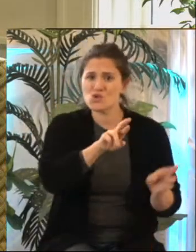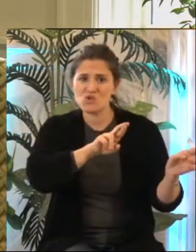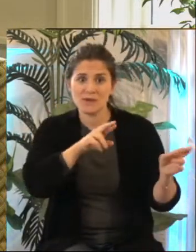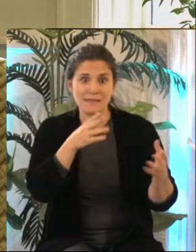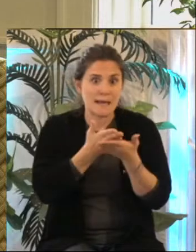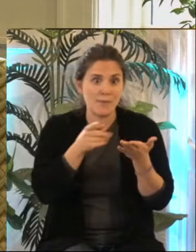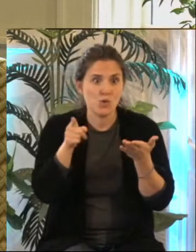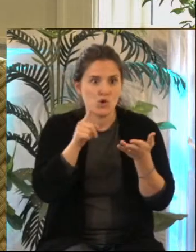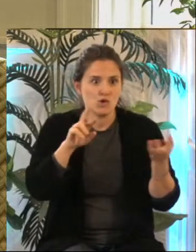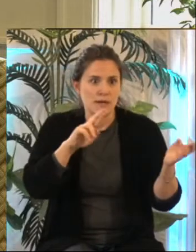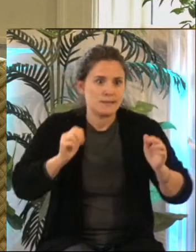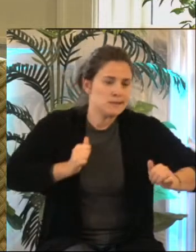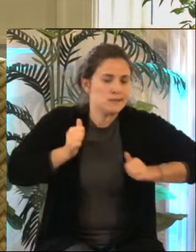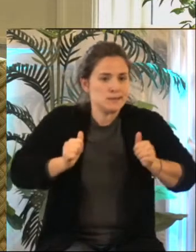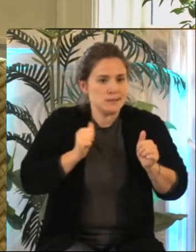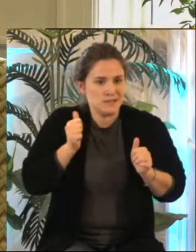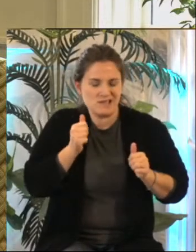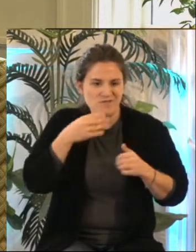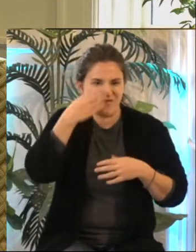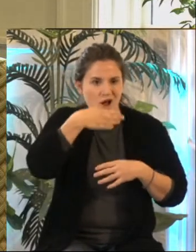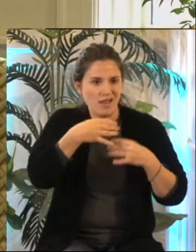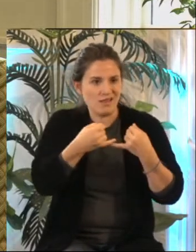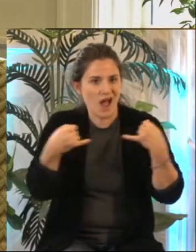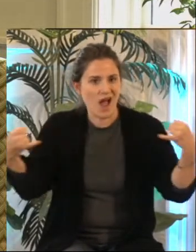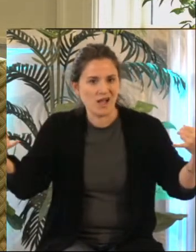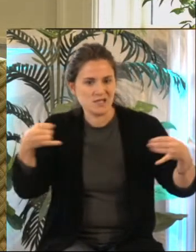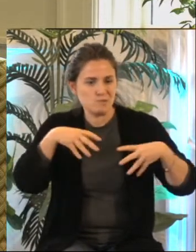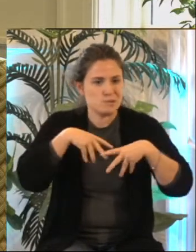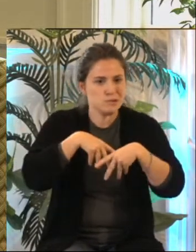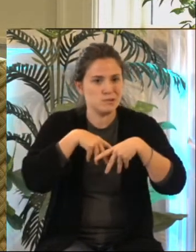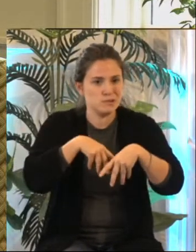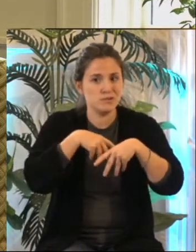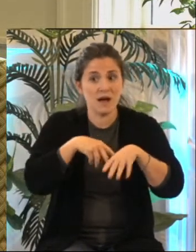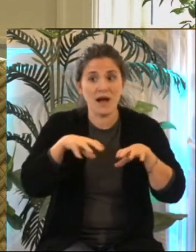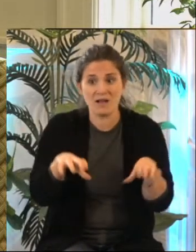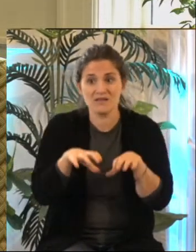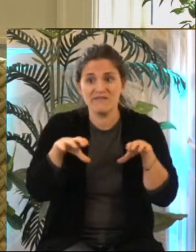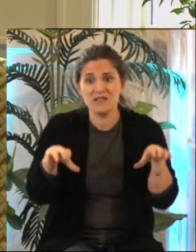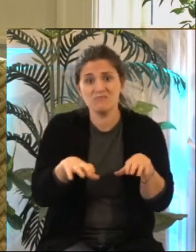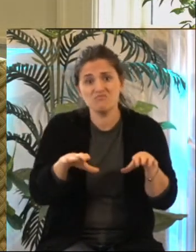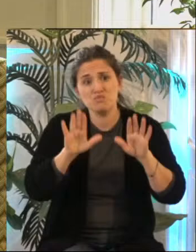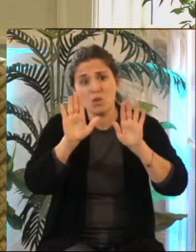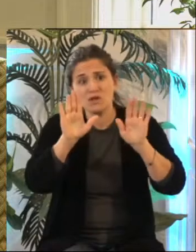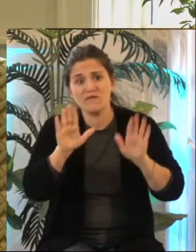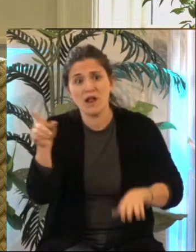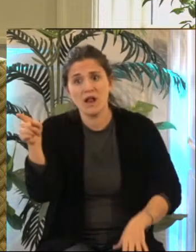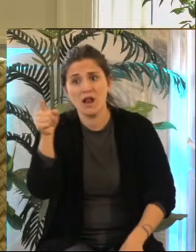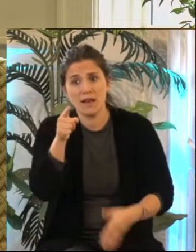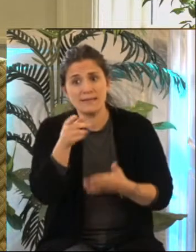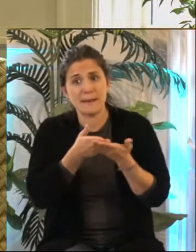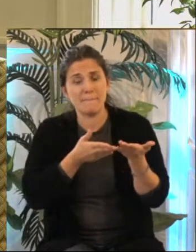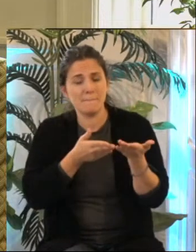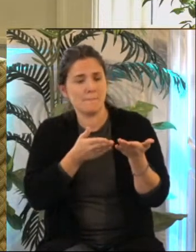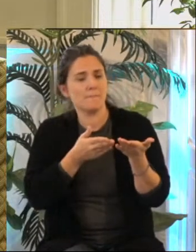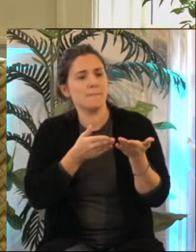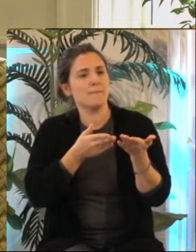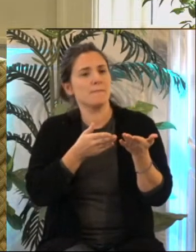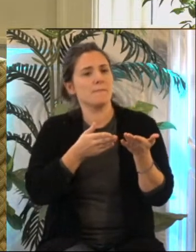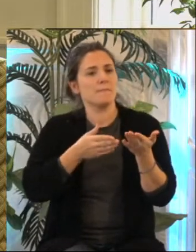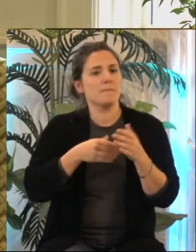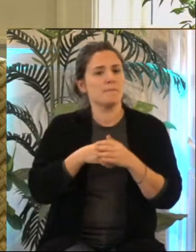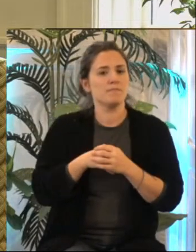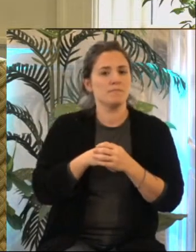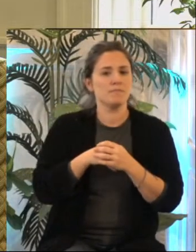Let's do this change. And we're kind of more active-oriented, activist-oriented. But often doing